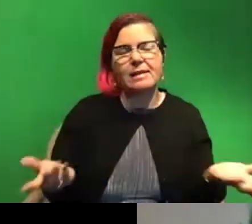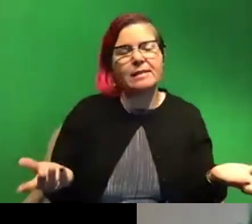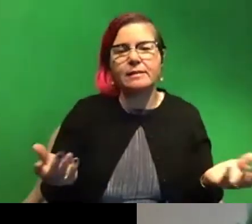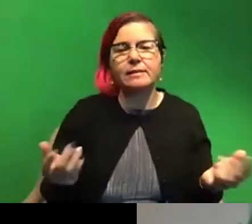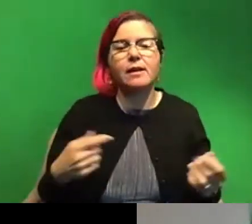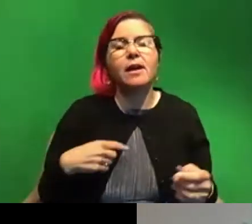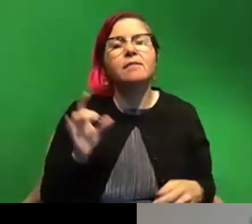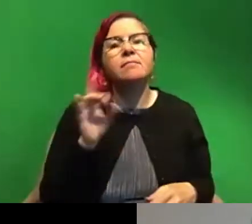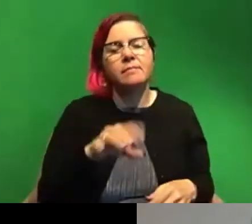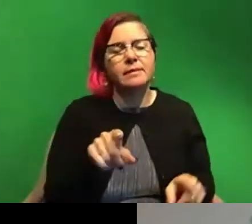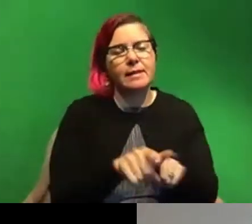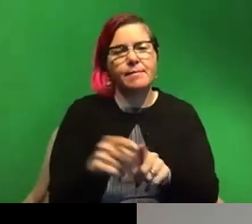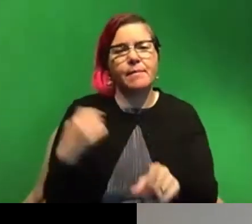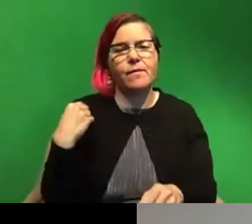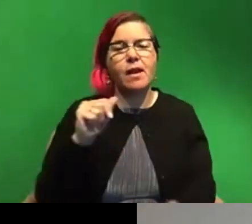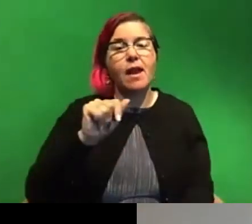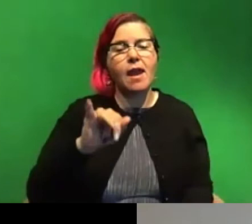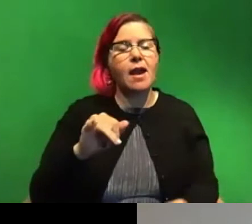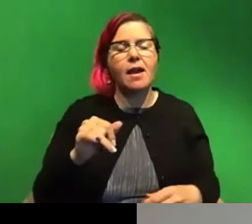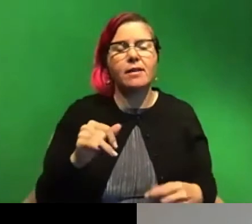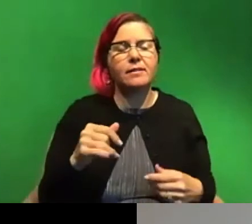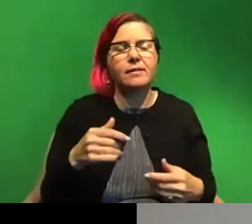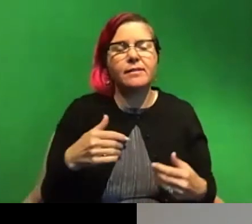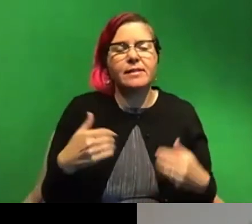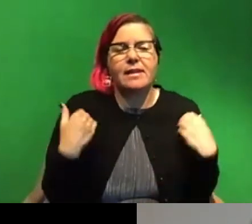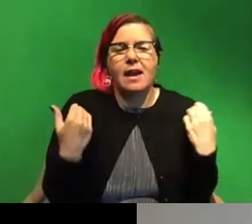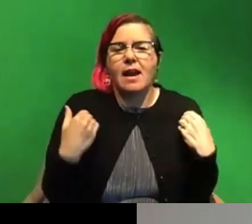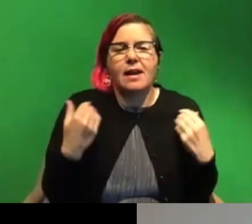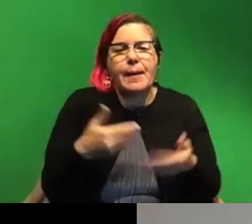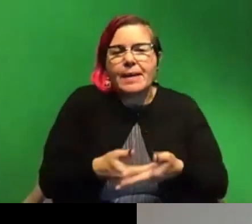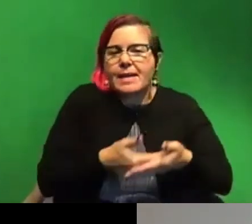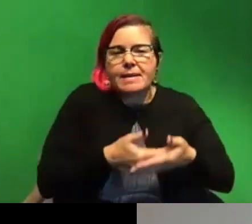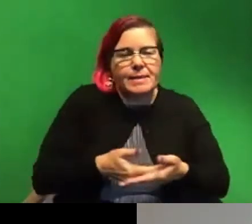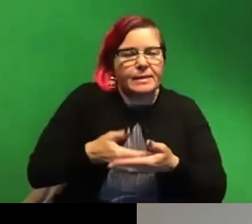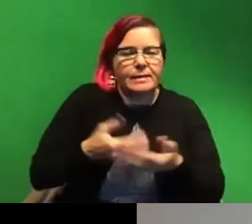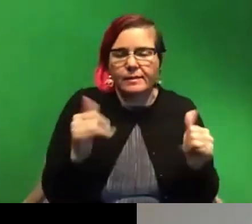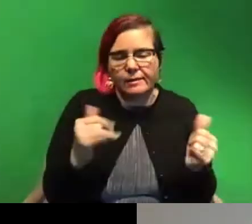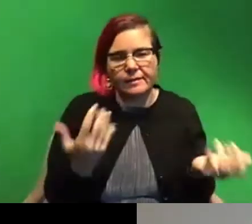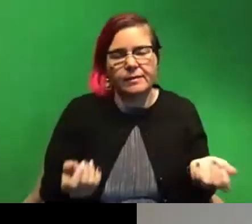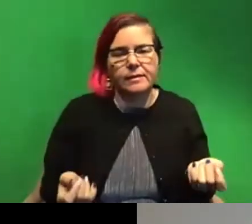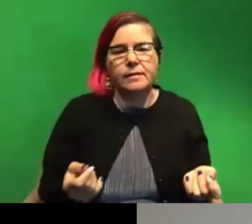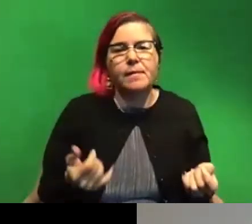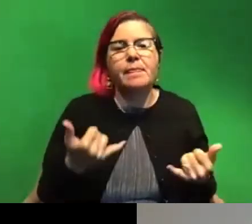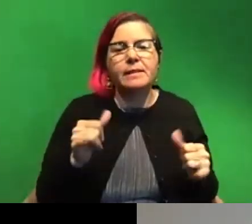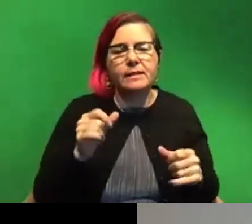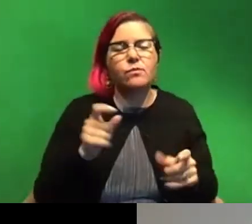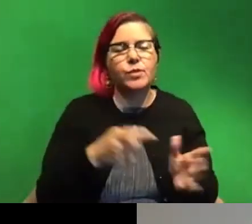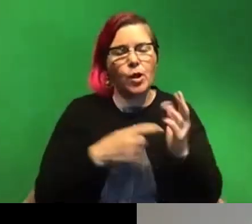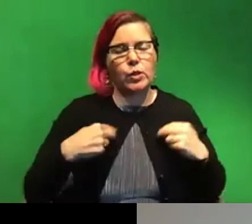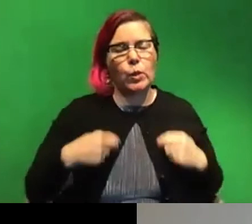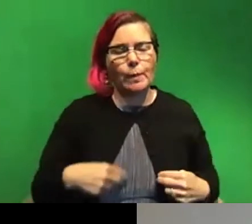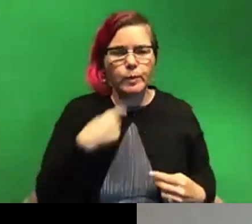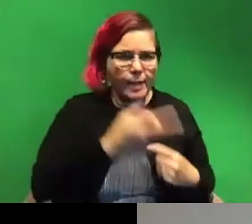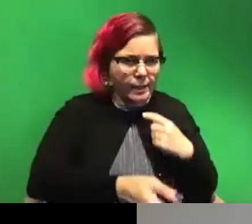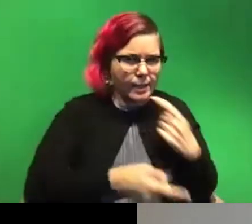said earlier, AI is still very infantile. It's like a little baby. Yeah. And so it still needs a human to tell it a lot of things and